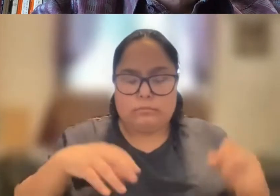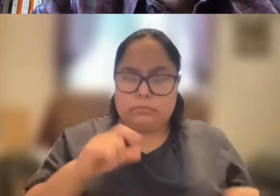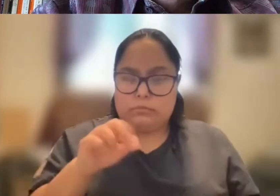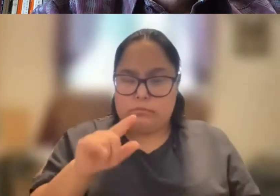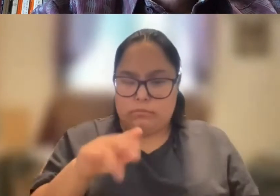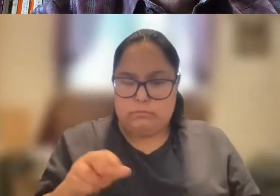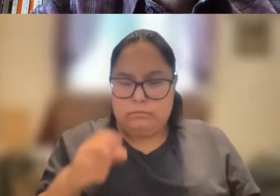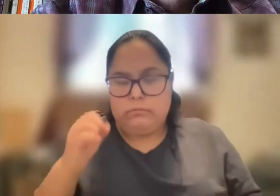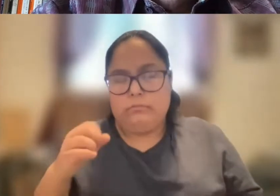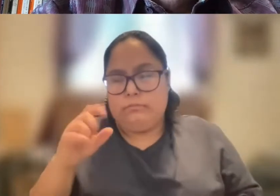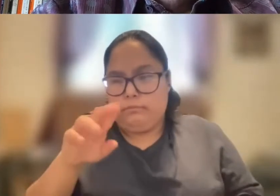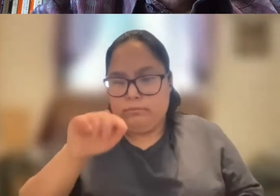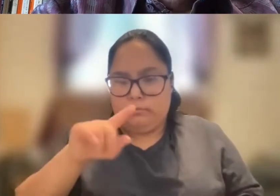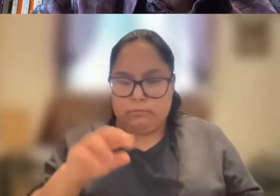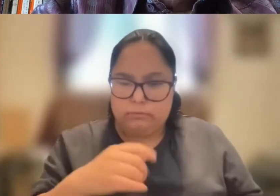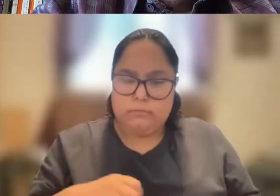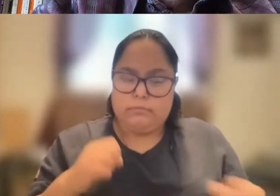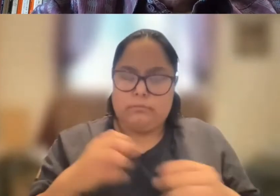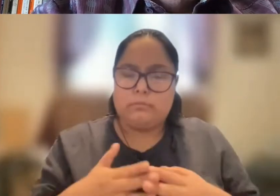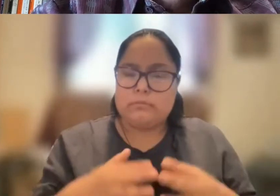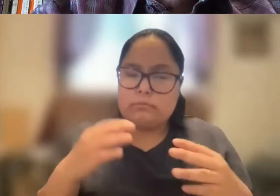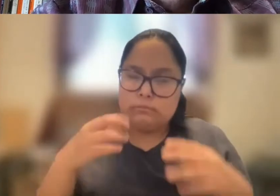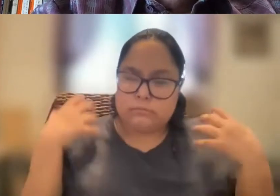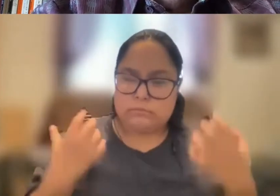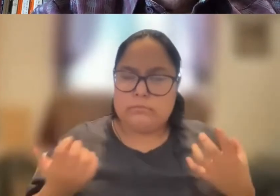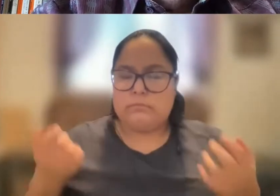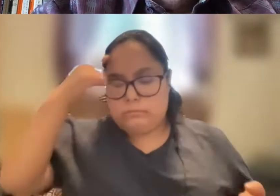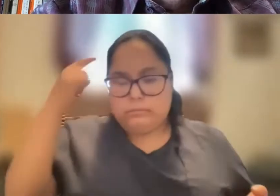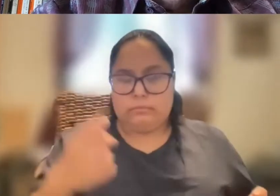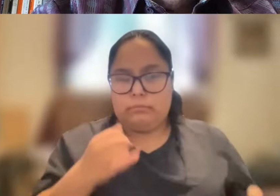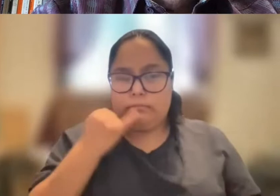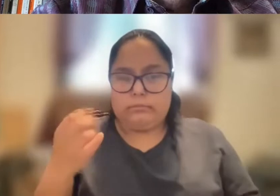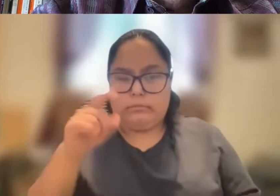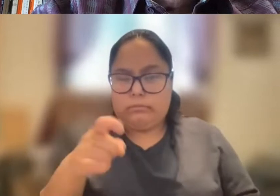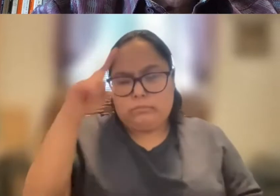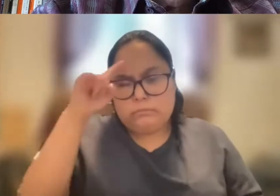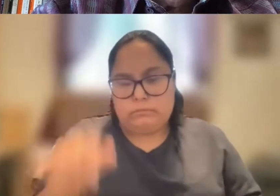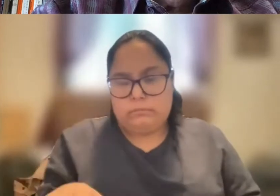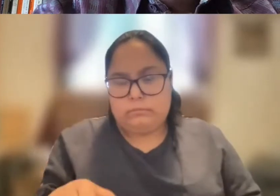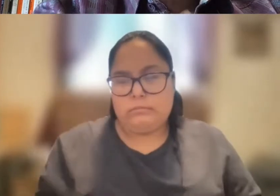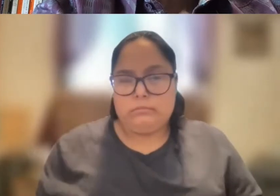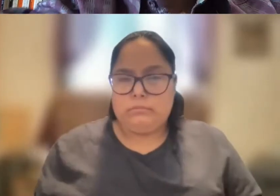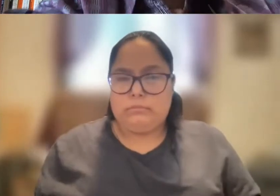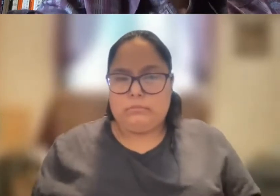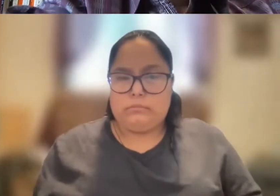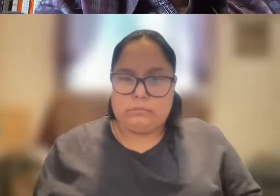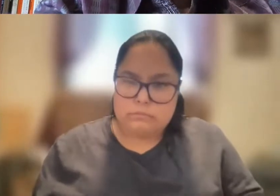is unbelievably exhausting. I don't know if that answered your question or not, man. It